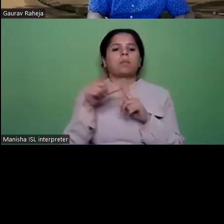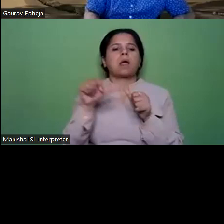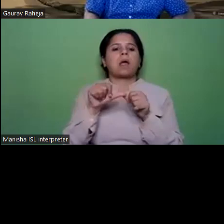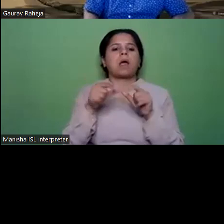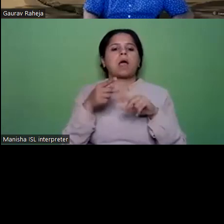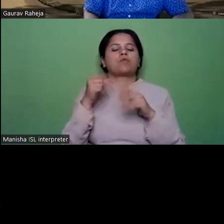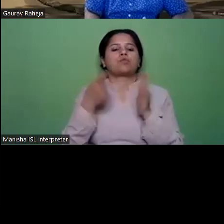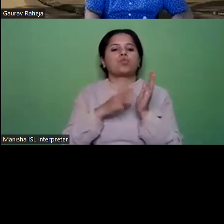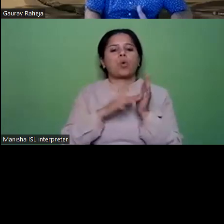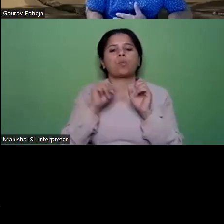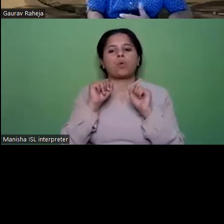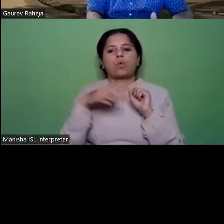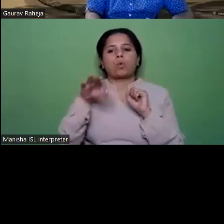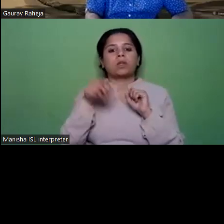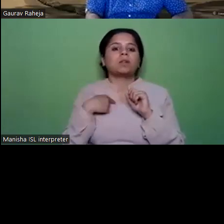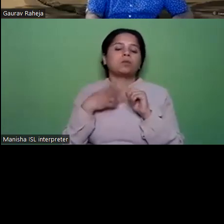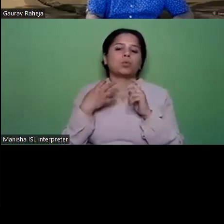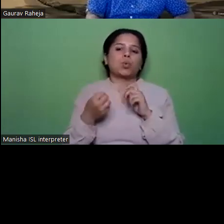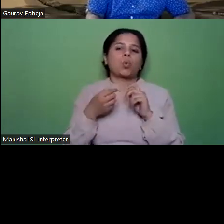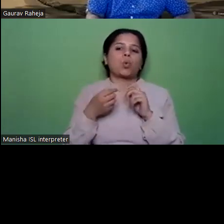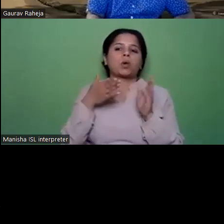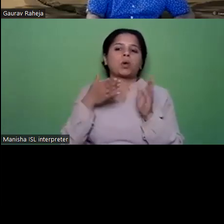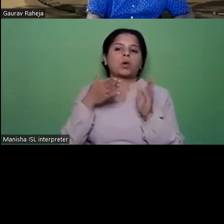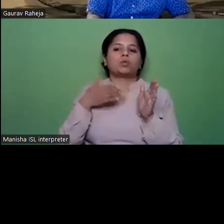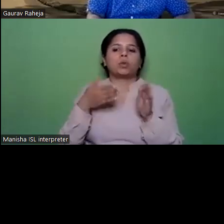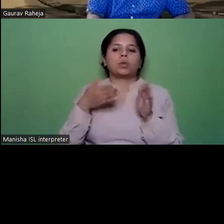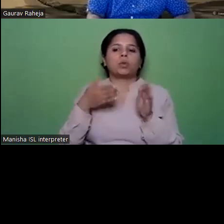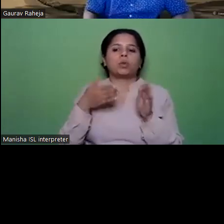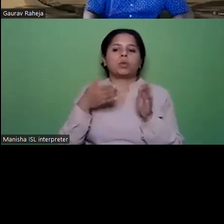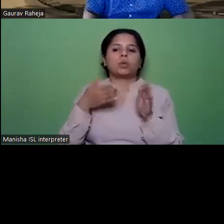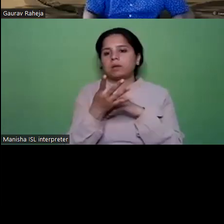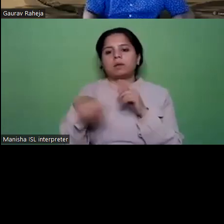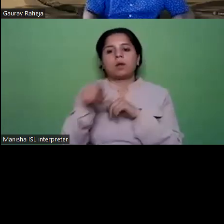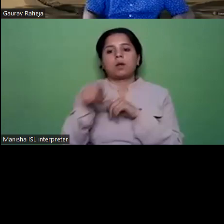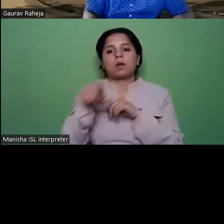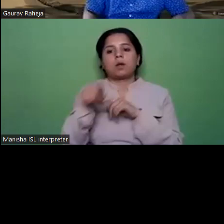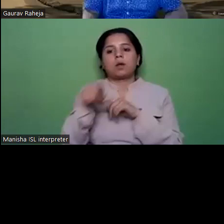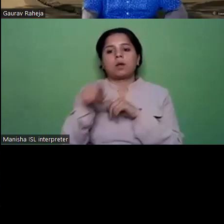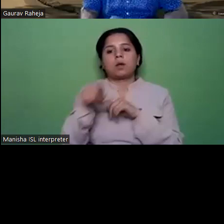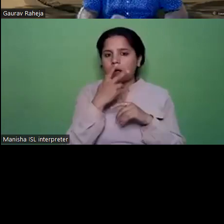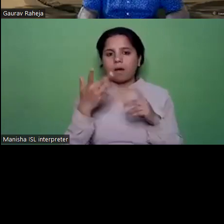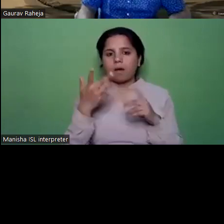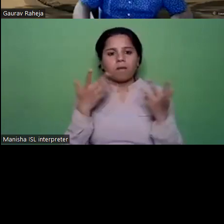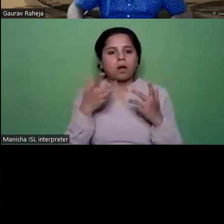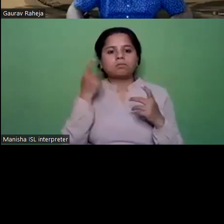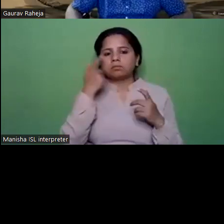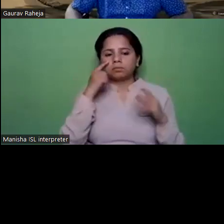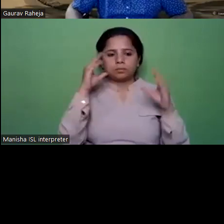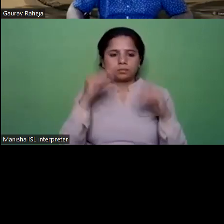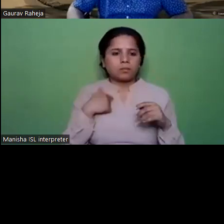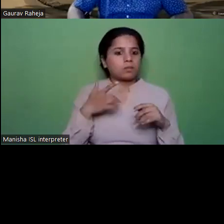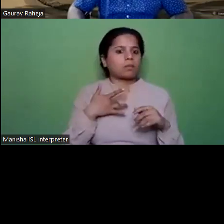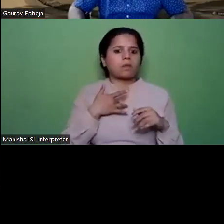the train directly, and likewise for a person with vision impairment also. And I felt so nice